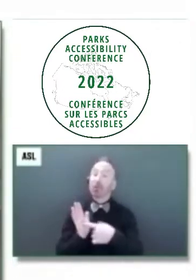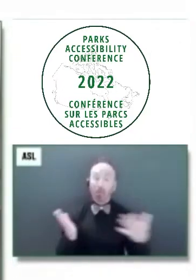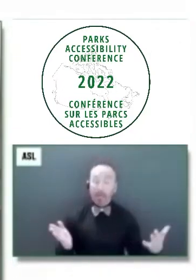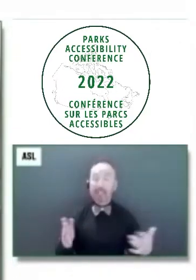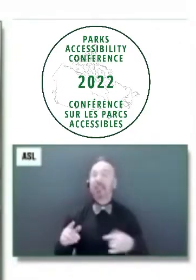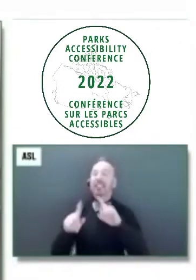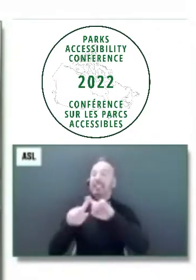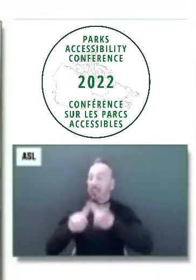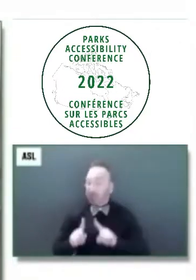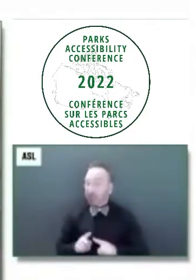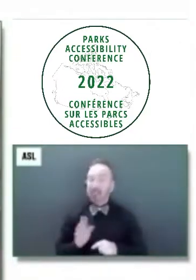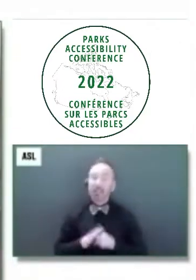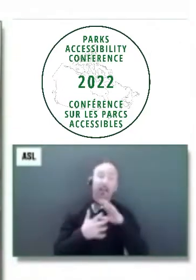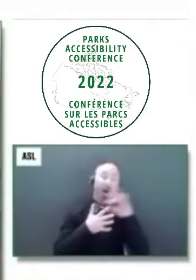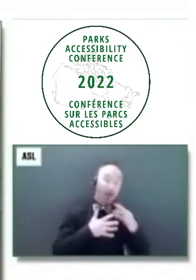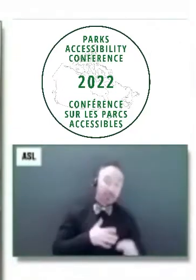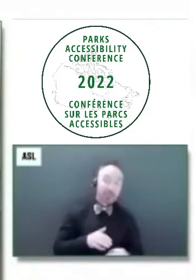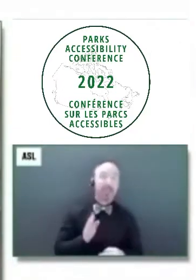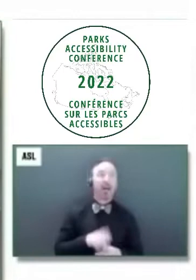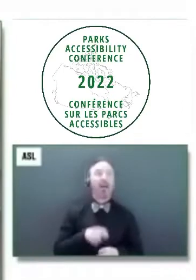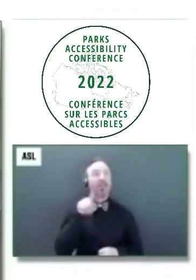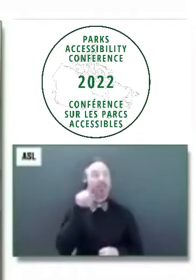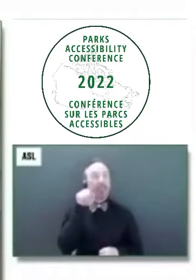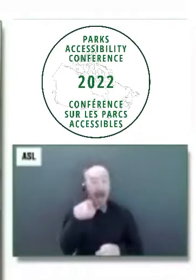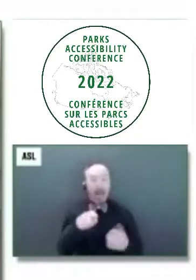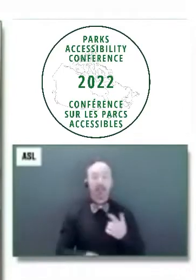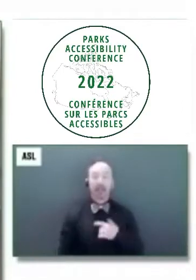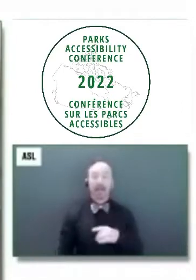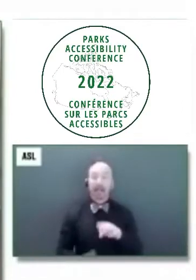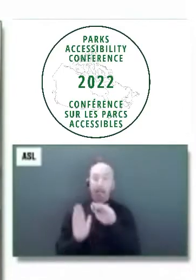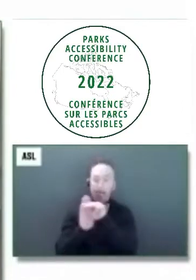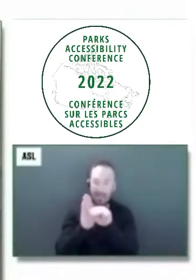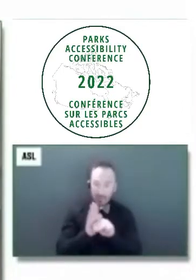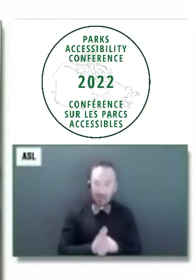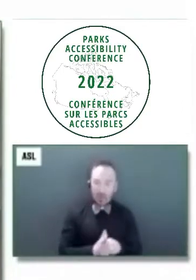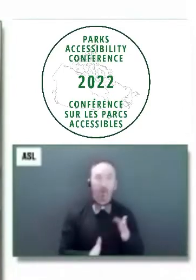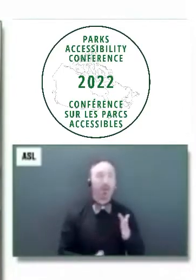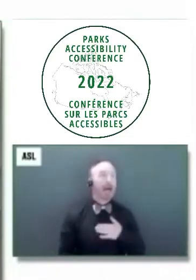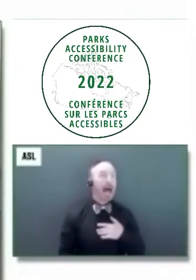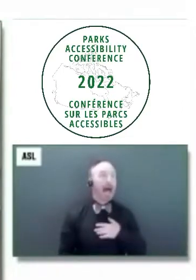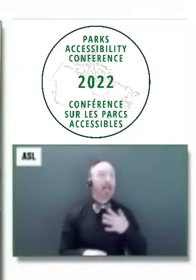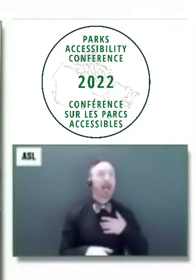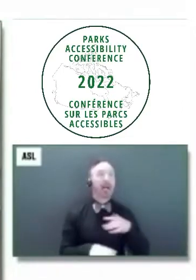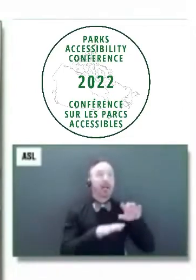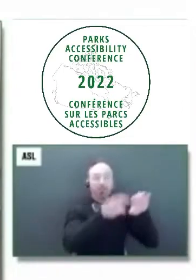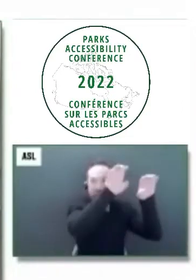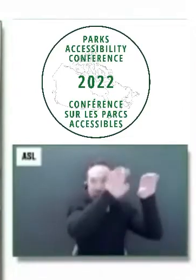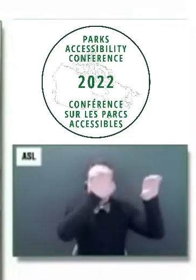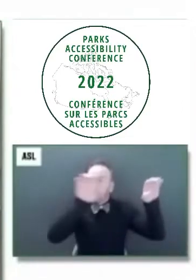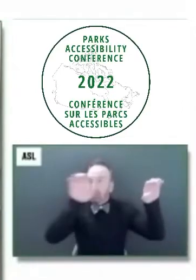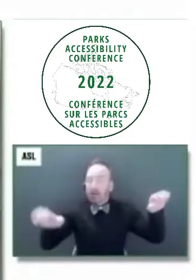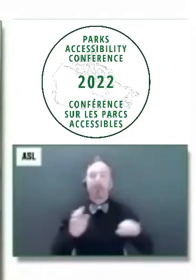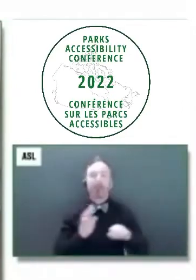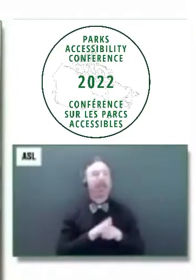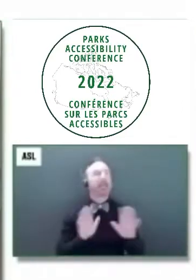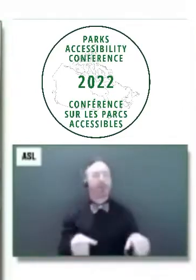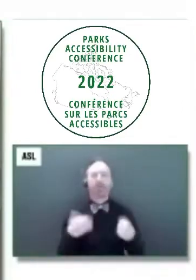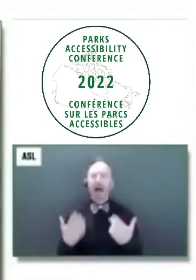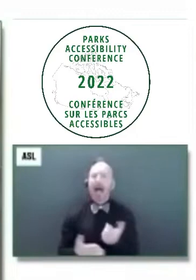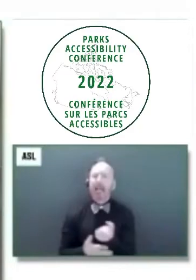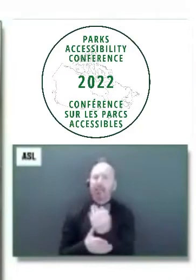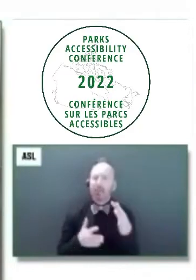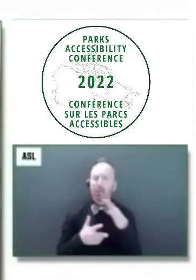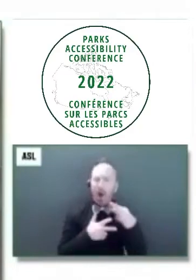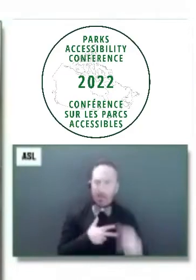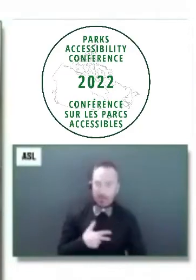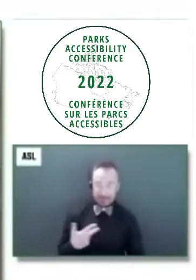board isn't all that accessible, and so they give us at least two ways to parse the information in store. Three, technically, because they absolutely would answer questions